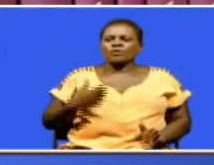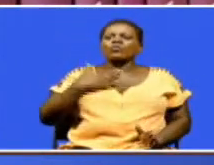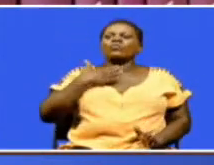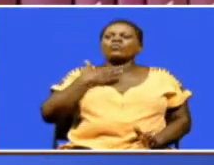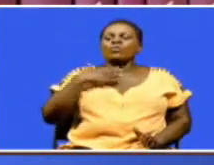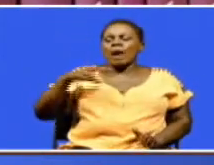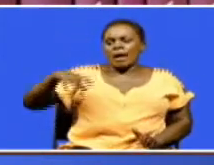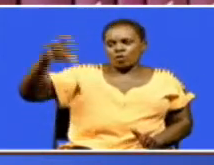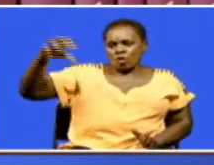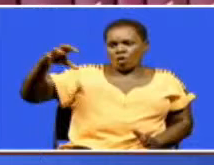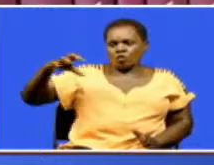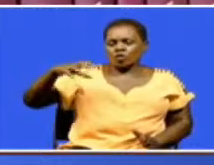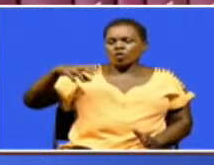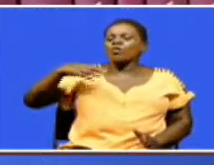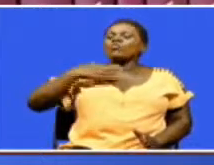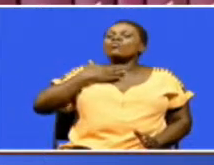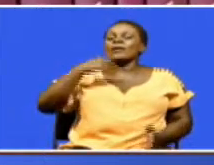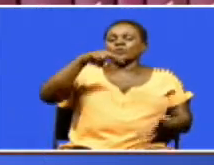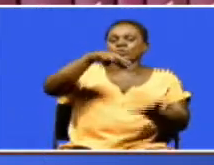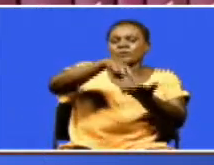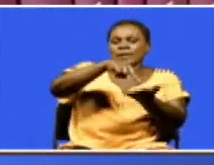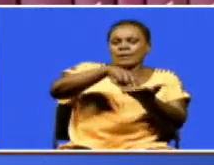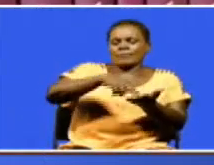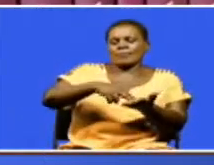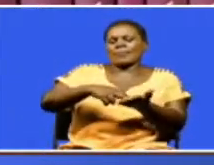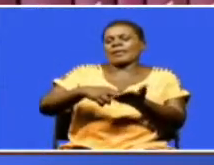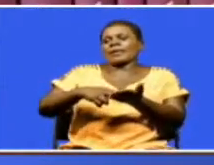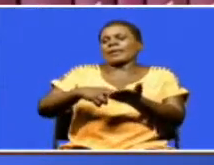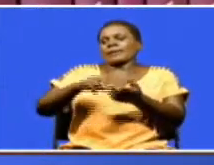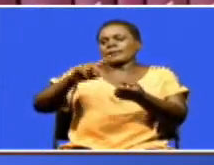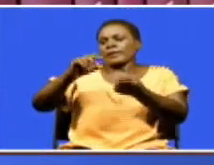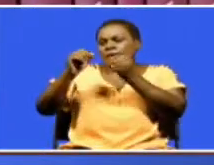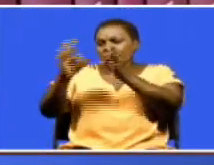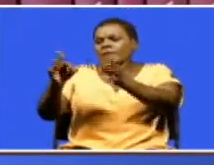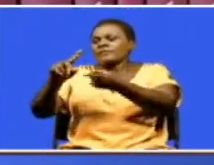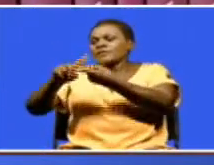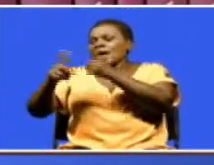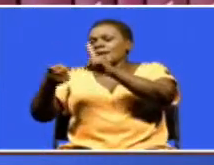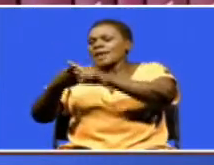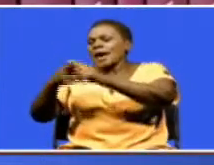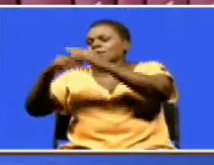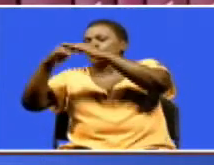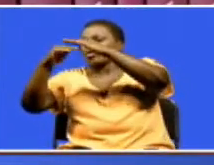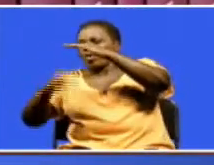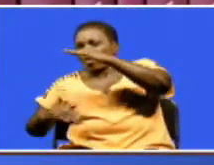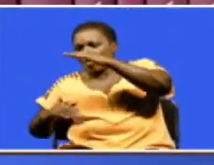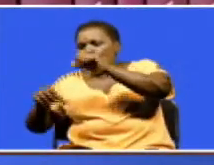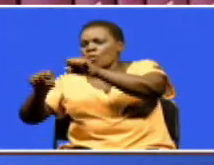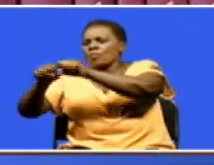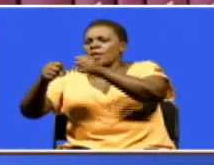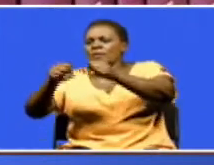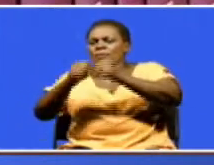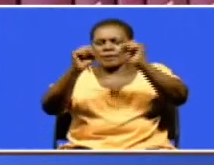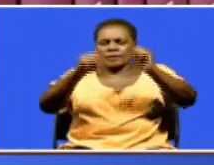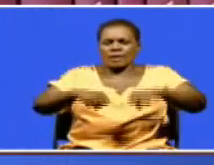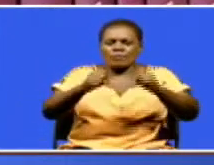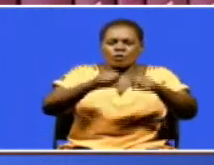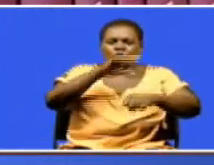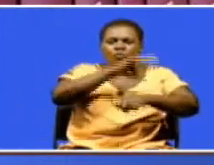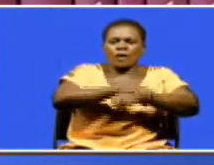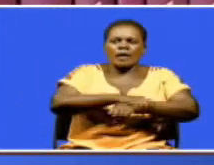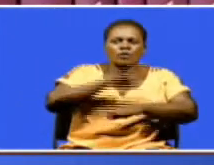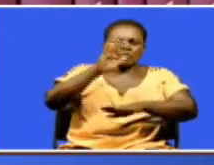an adult to vie for elections. If you set the level too low, you interfere with the ability of